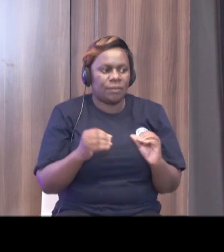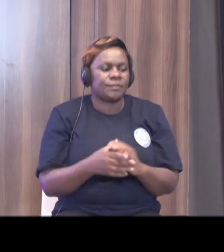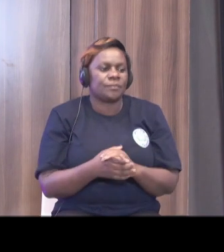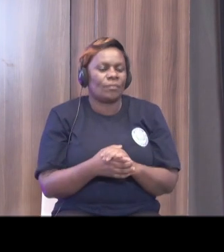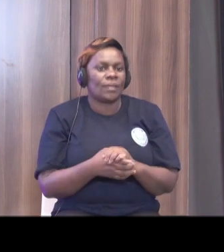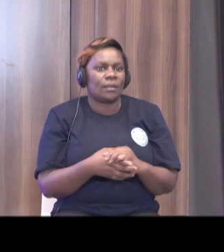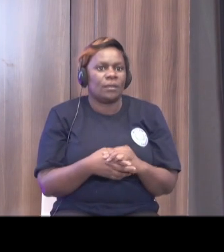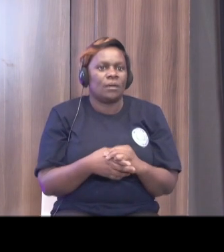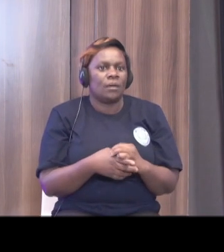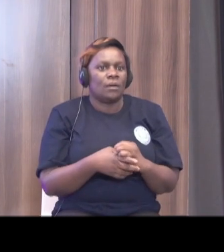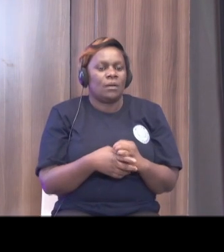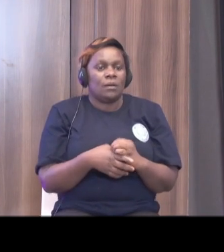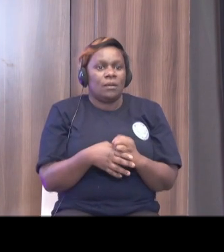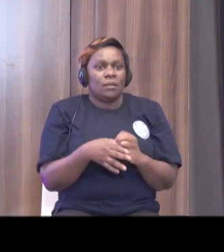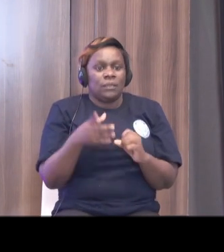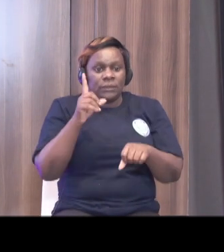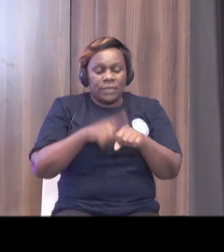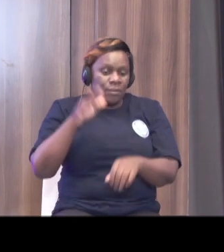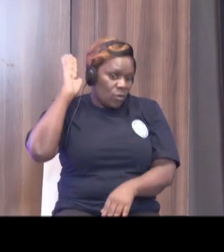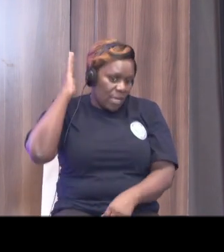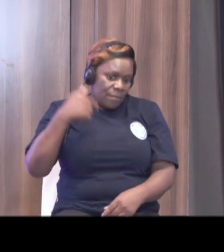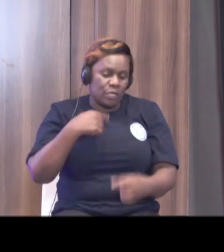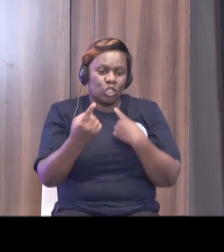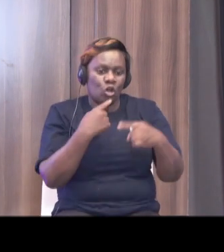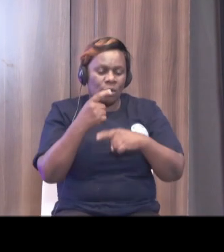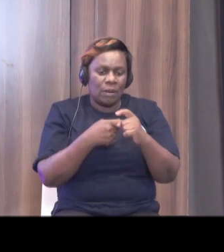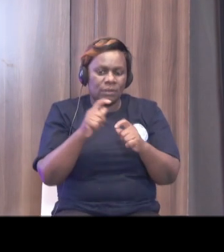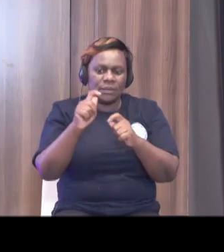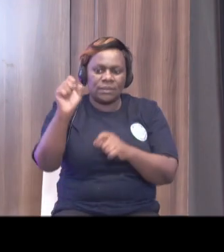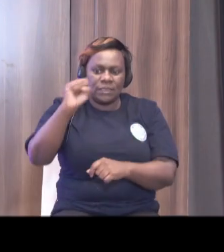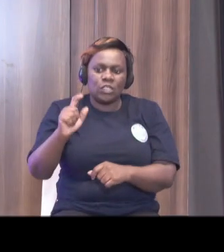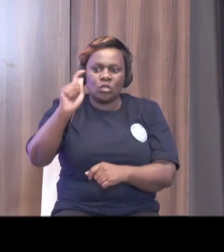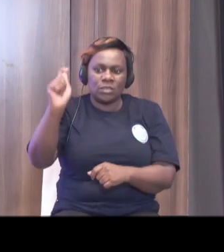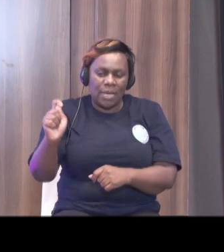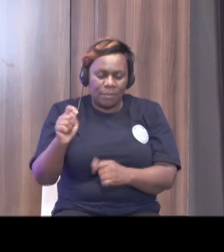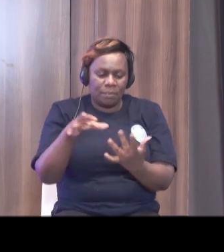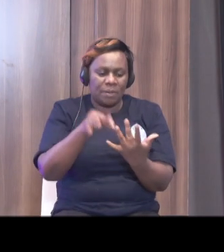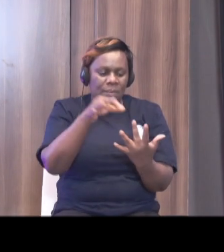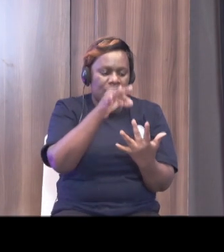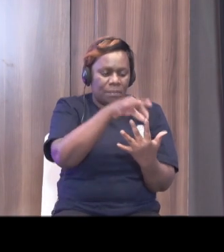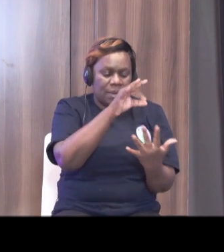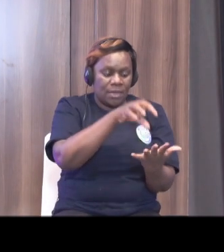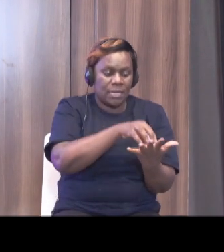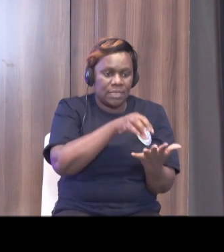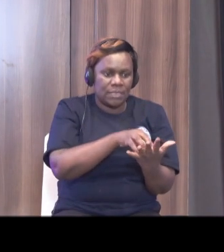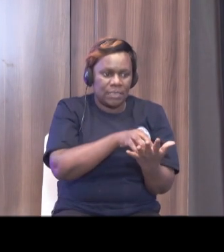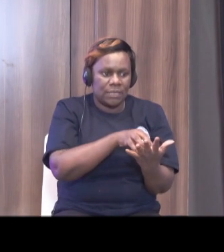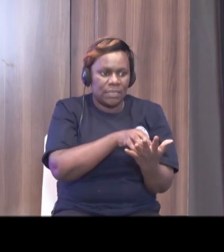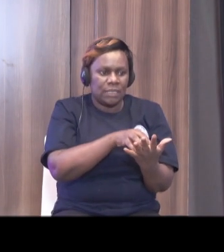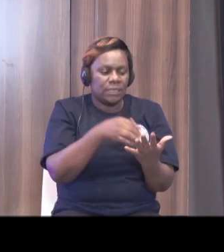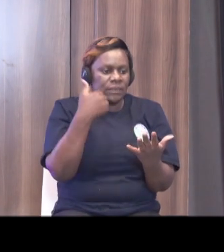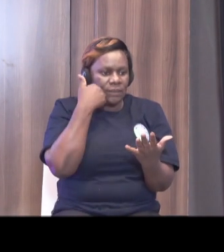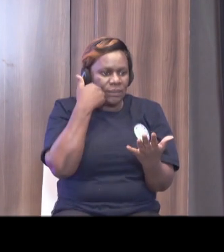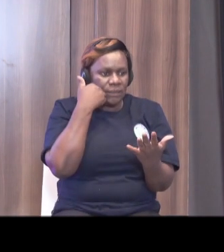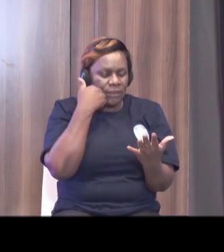disease. When you hear me talk about serotype, the sample for the serotype in the cases was the